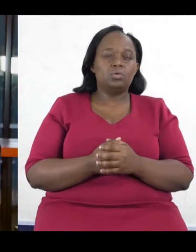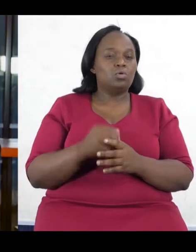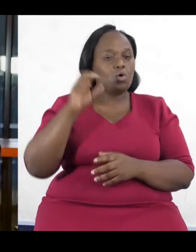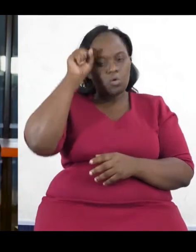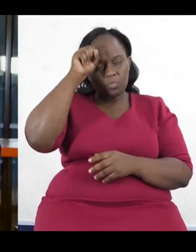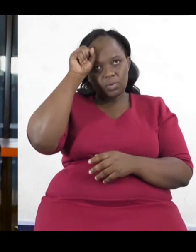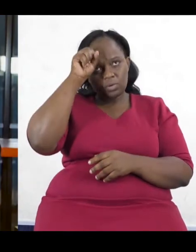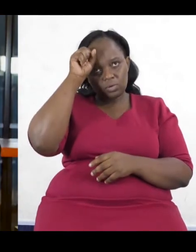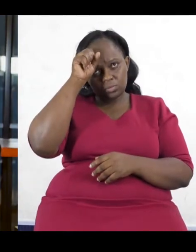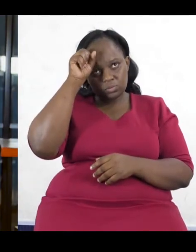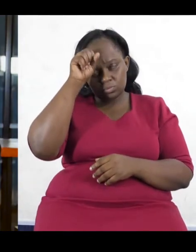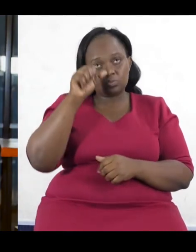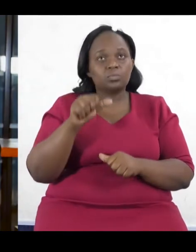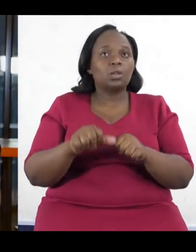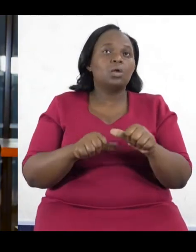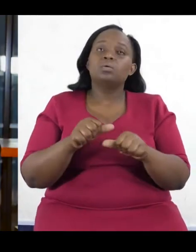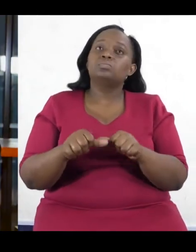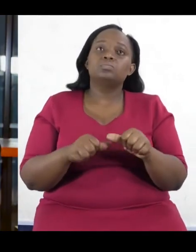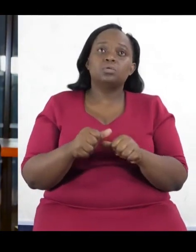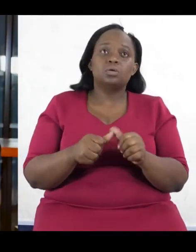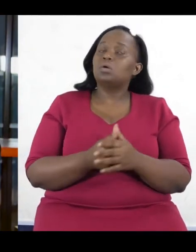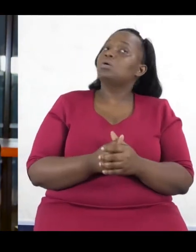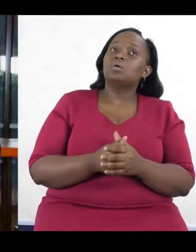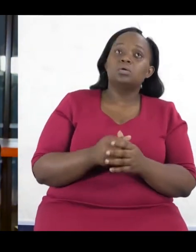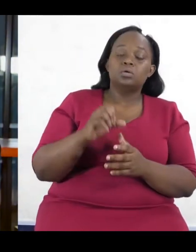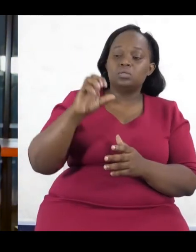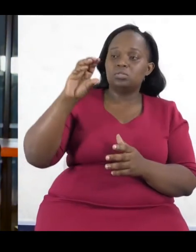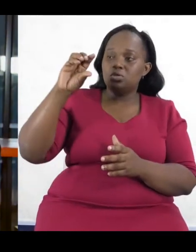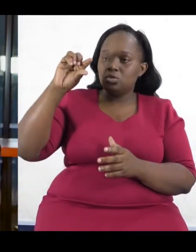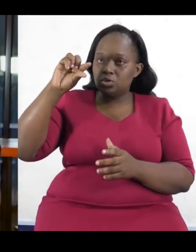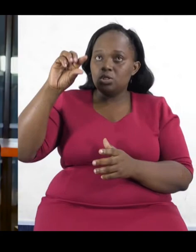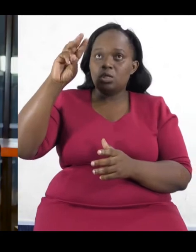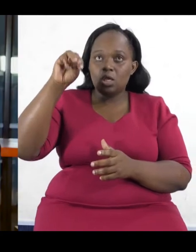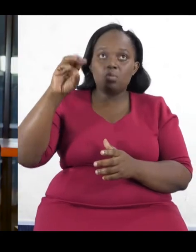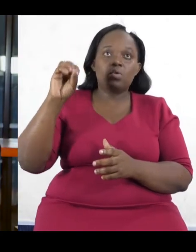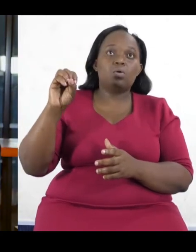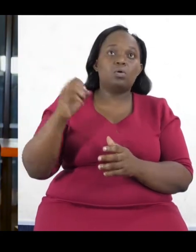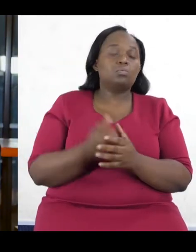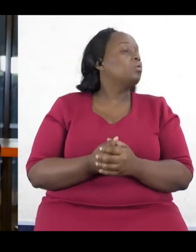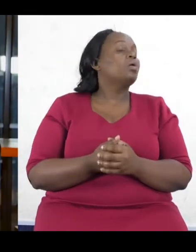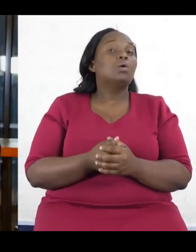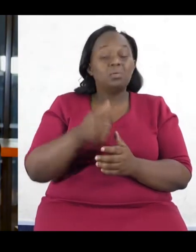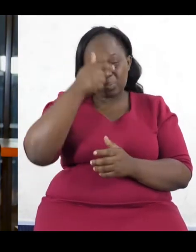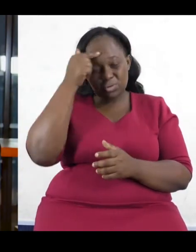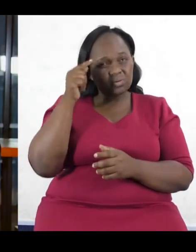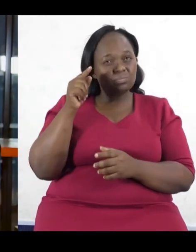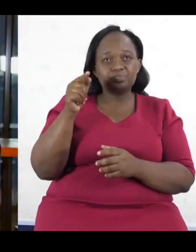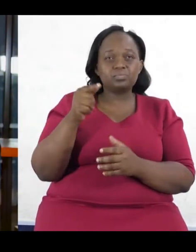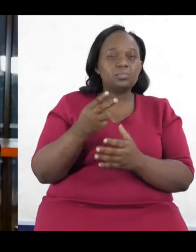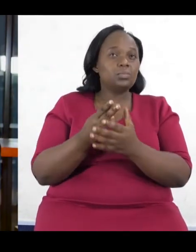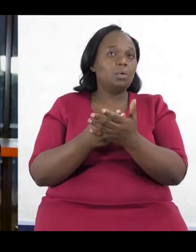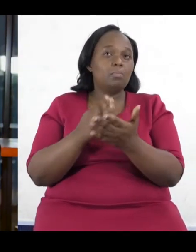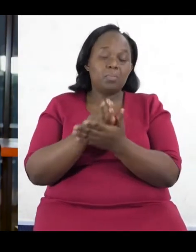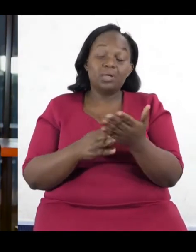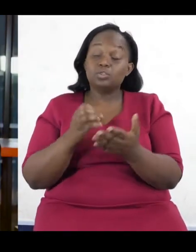What is your opinion about the GMOs? Do you think we can do without GMOs in this country? Because that is part of regenerative agriculture, and